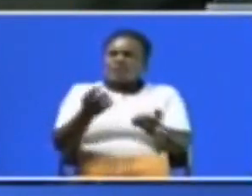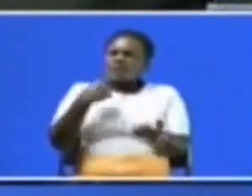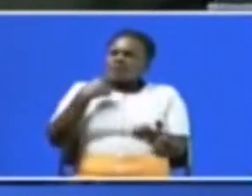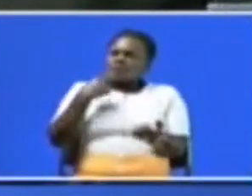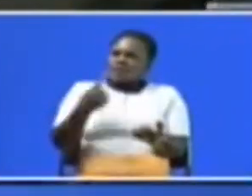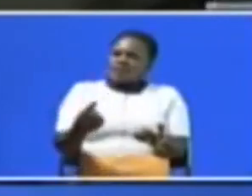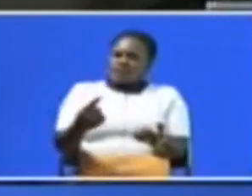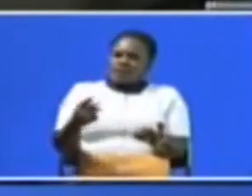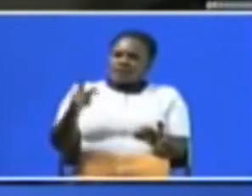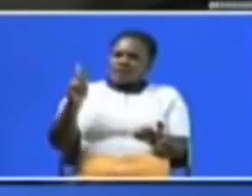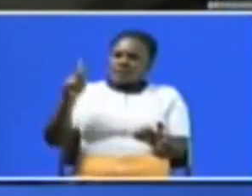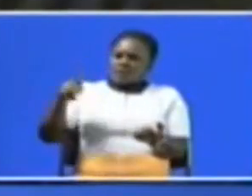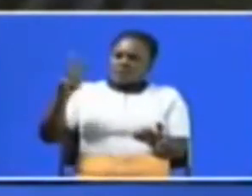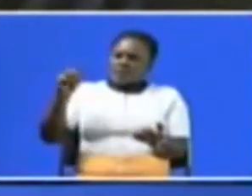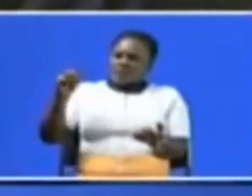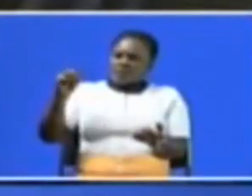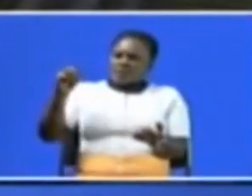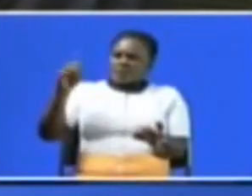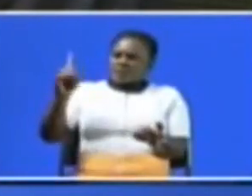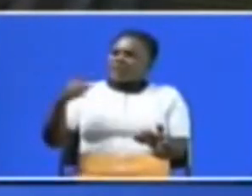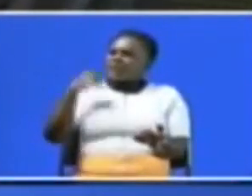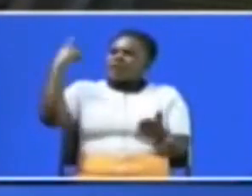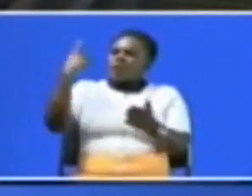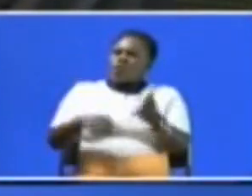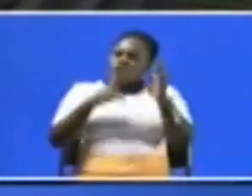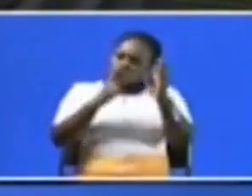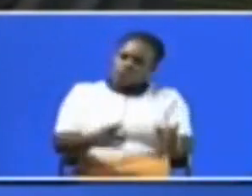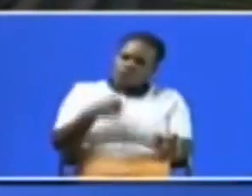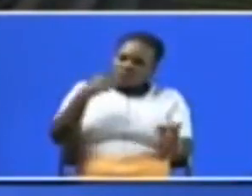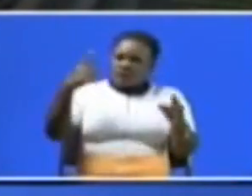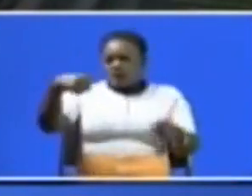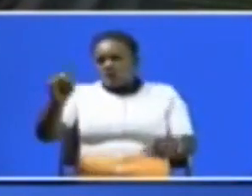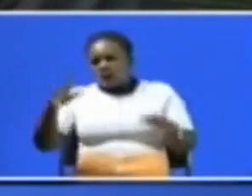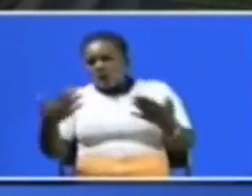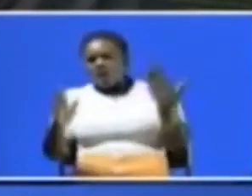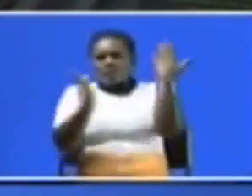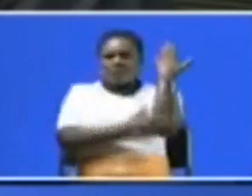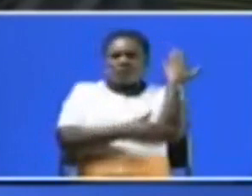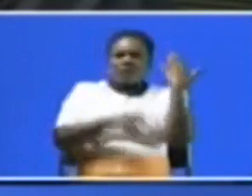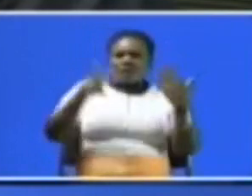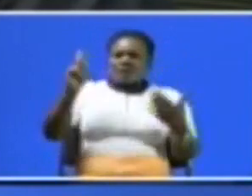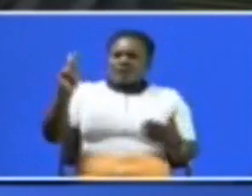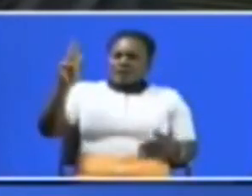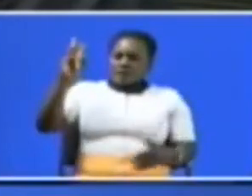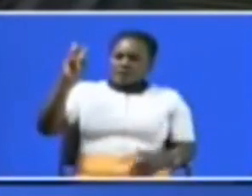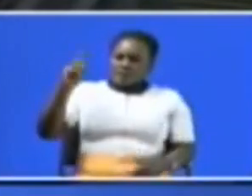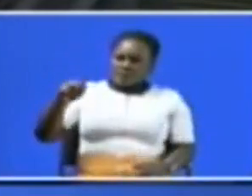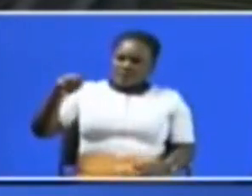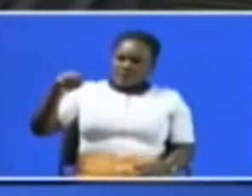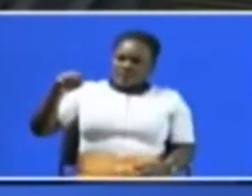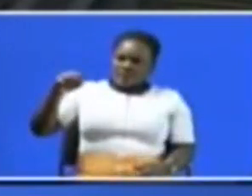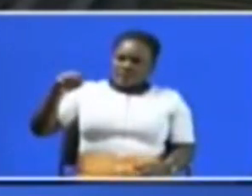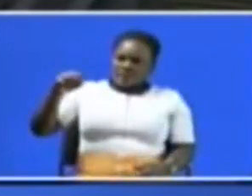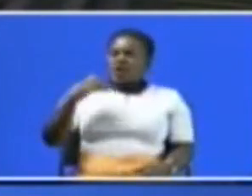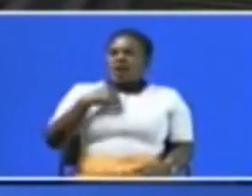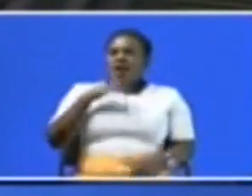us, what has KPMG said in that report? Are they giving you the go-ahead, or are they telling you that this is a bad deal? KPMG is highlighting a